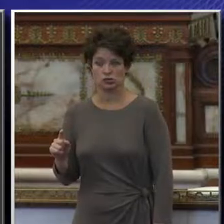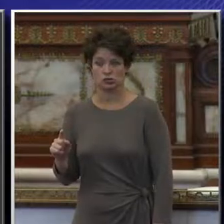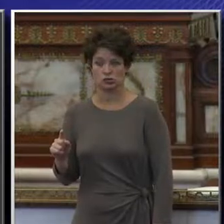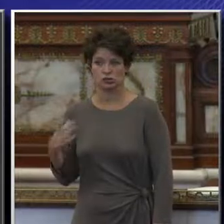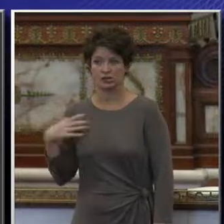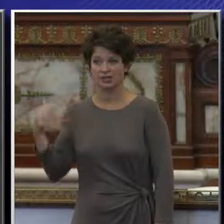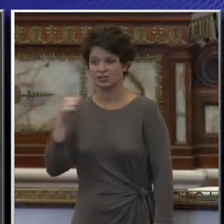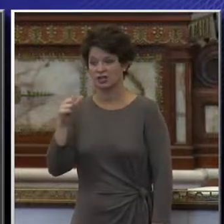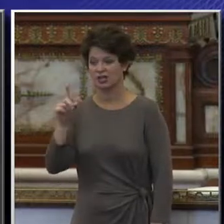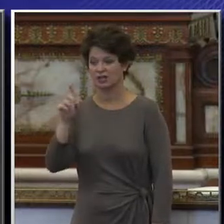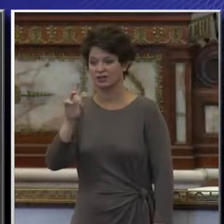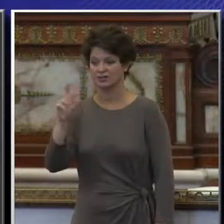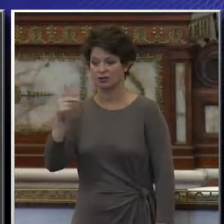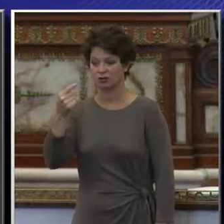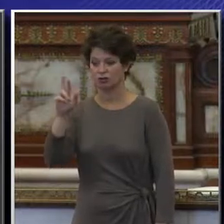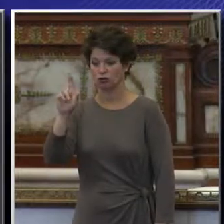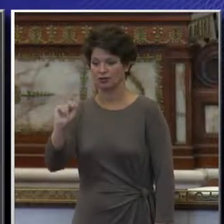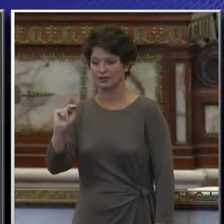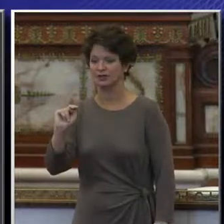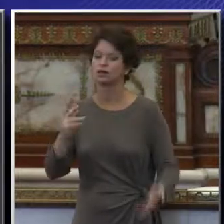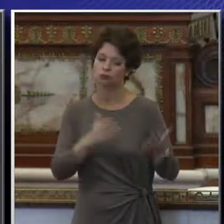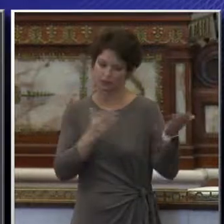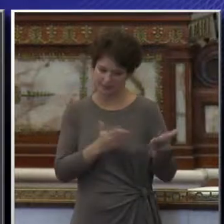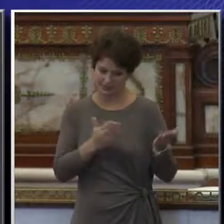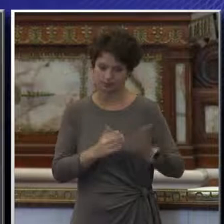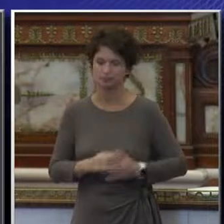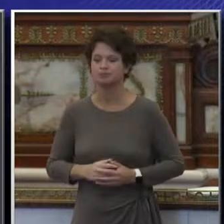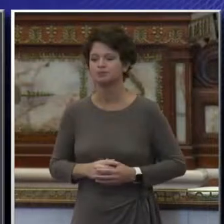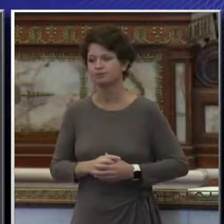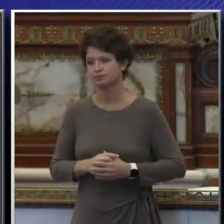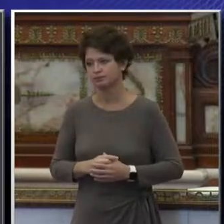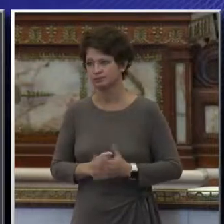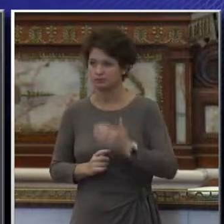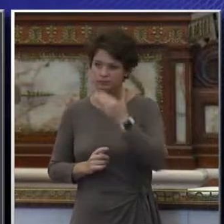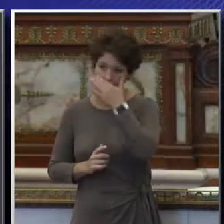Chair Derek Green. Present.